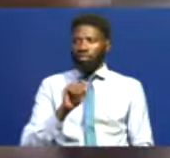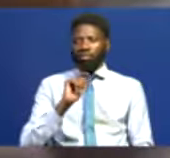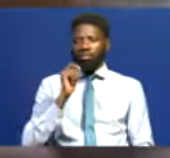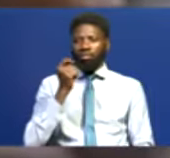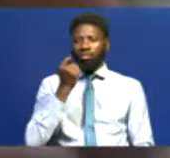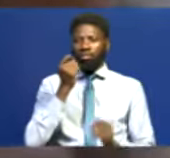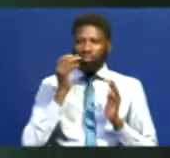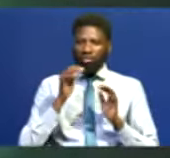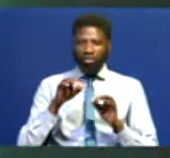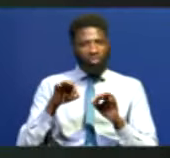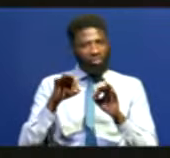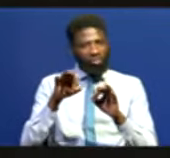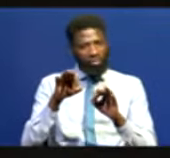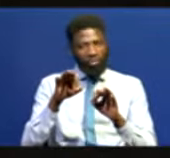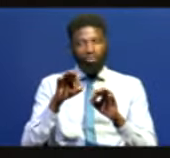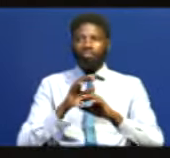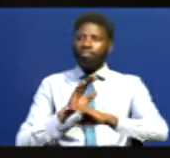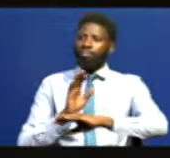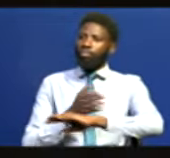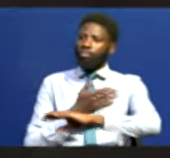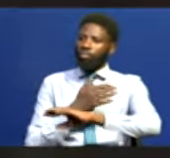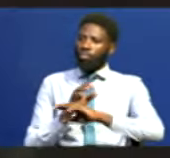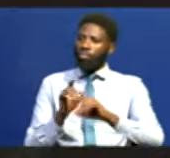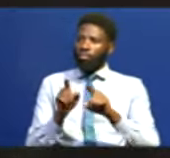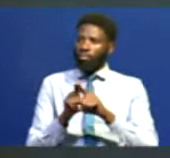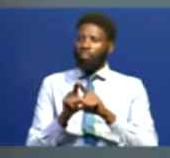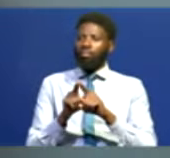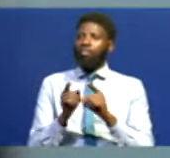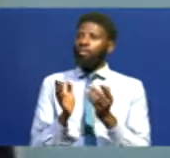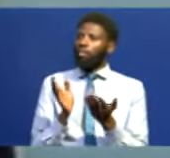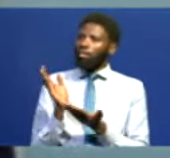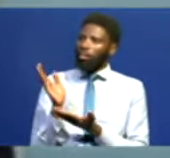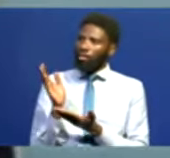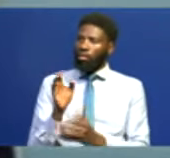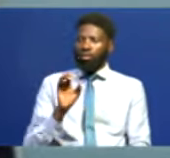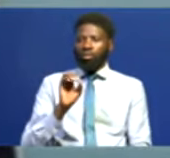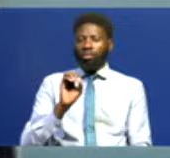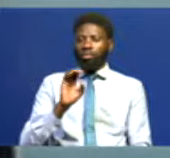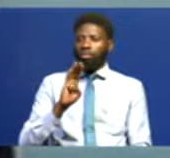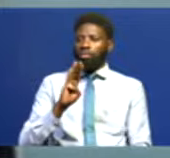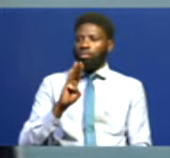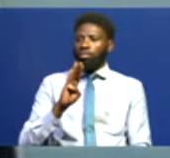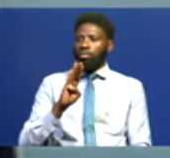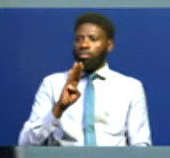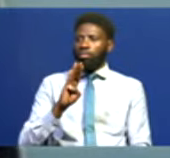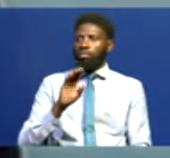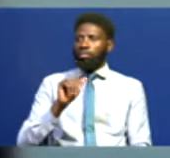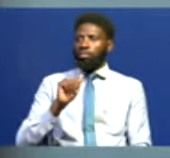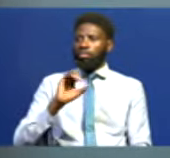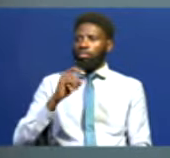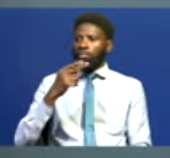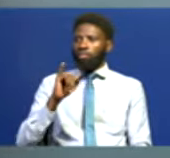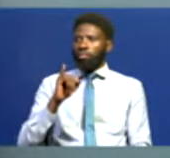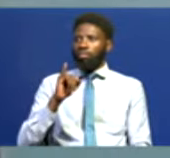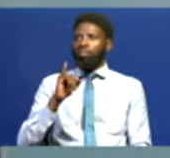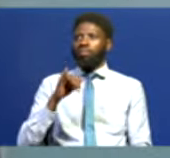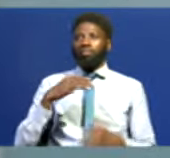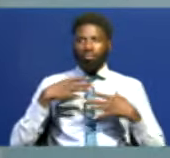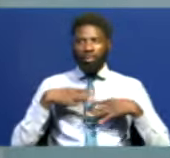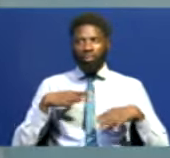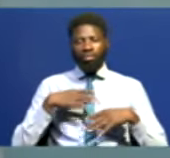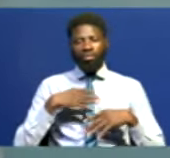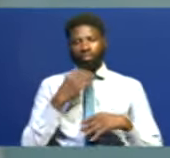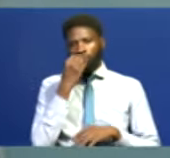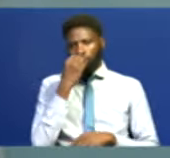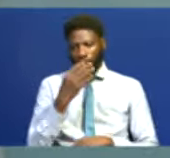sets. Music Time, hosted by veteran journalist Fred Obachi Machoka, was a household favorite. Until